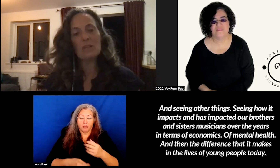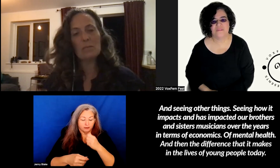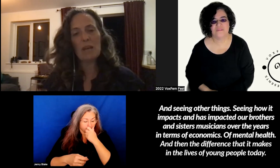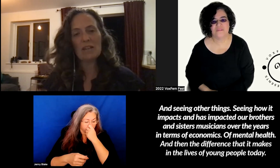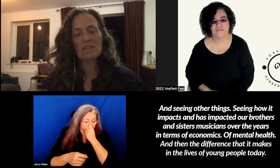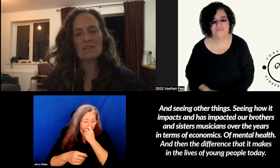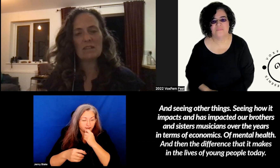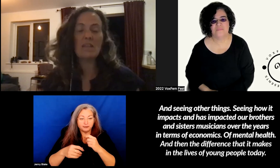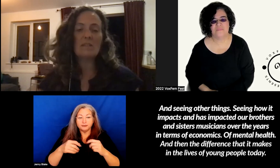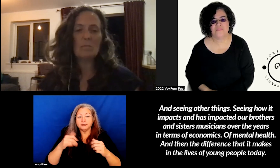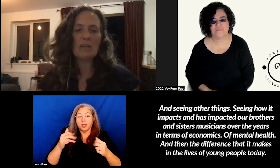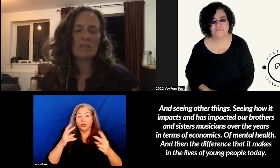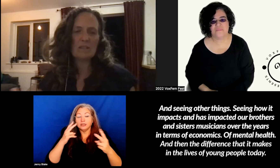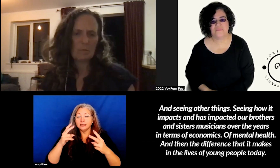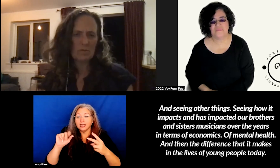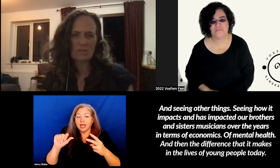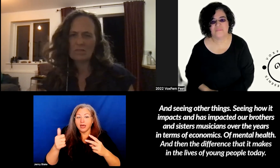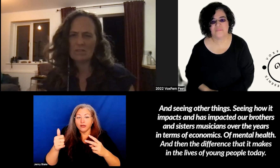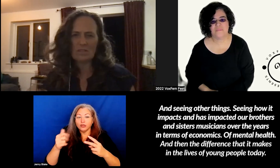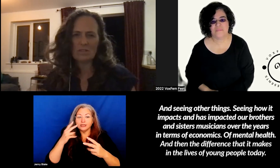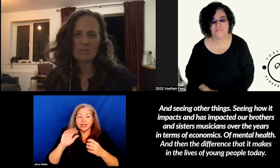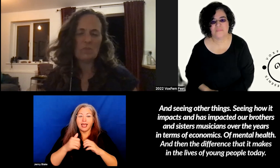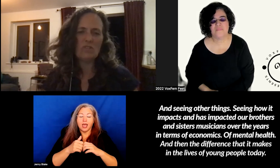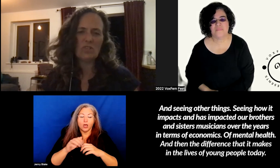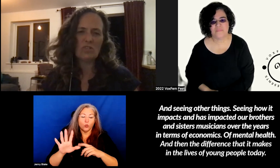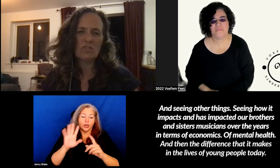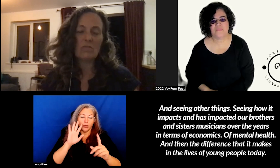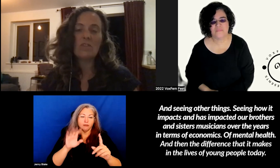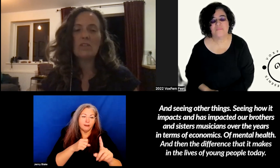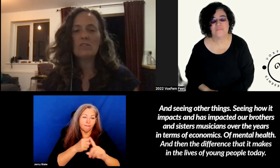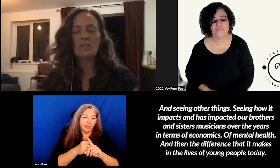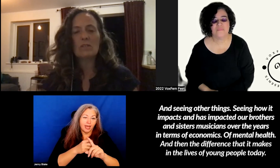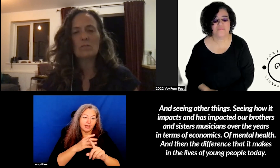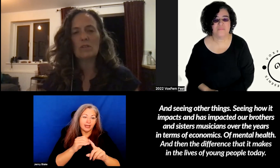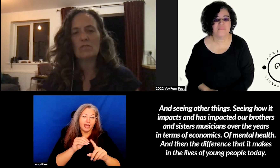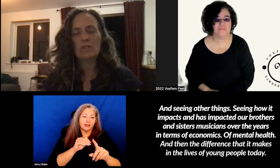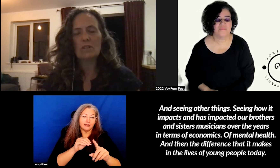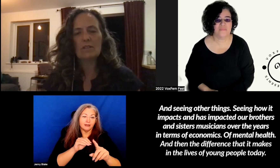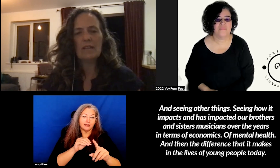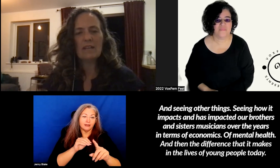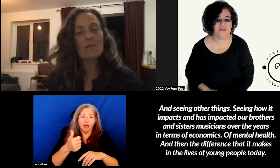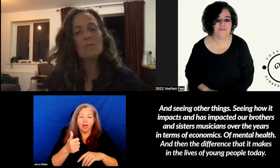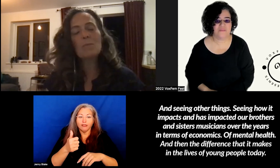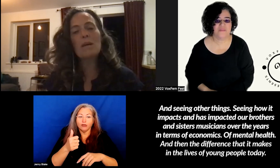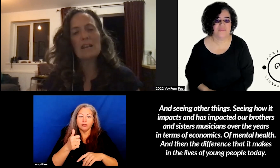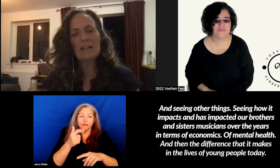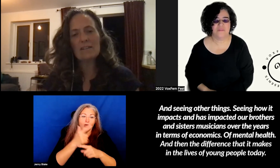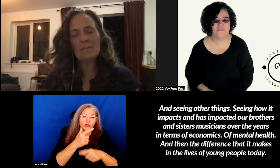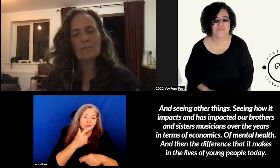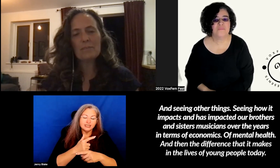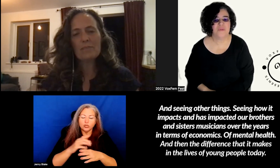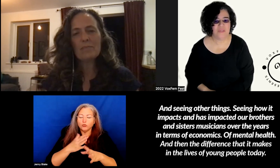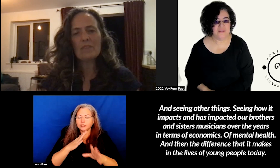how it impacts and has impacted our brothers and sisters, musicians, over the years in terms of economics, but mental